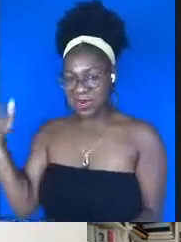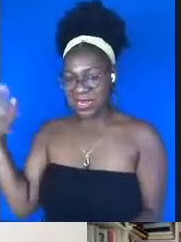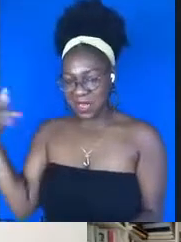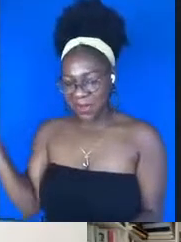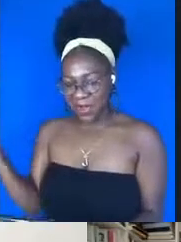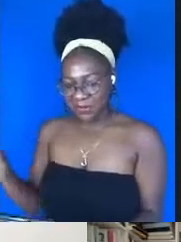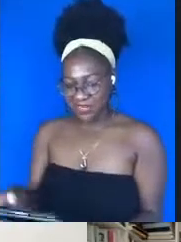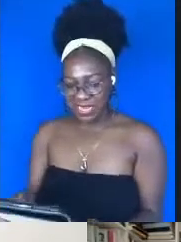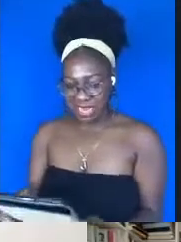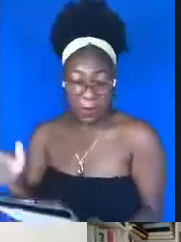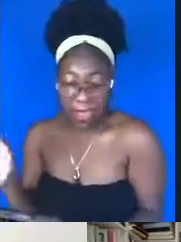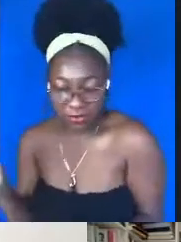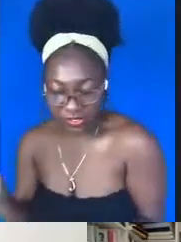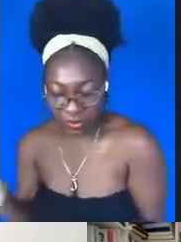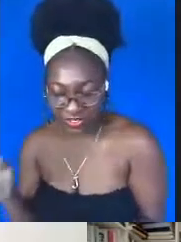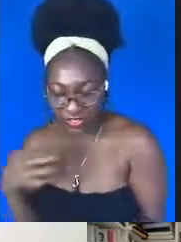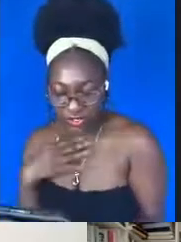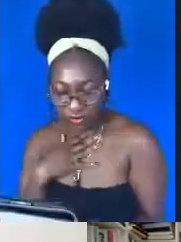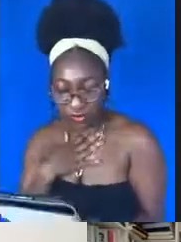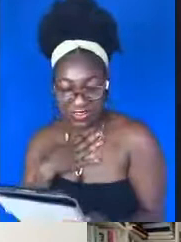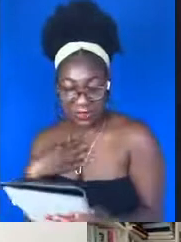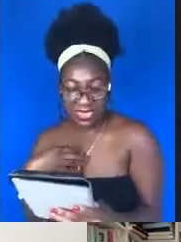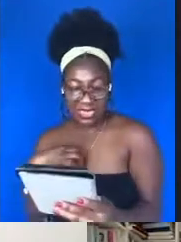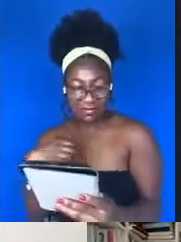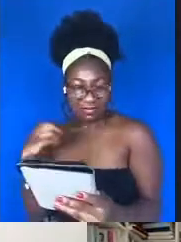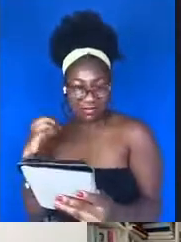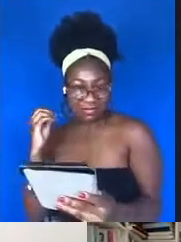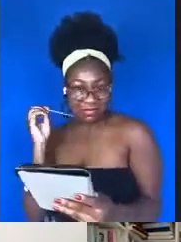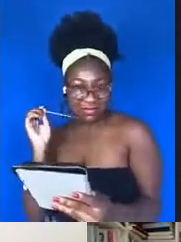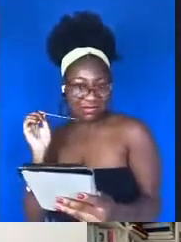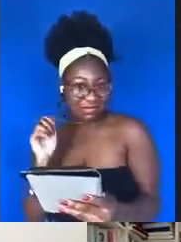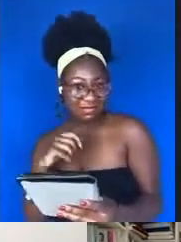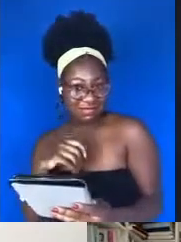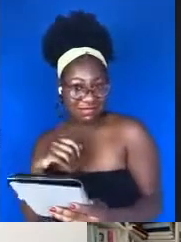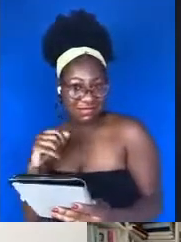Let us spin about three to you, three to me.